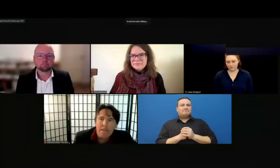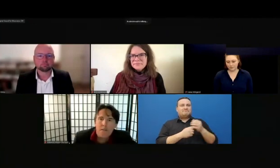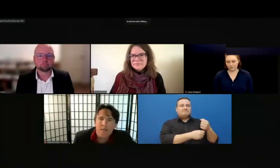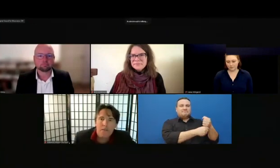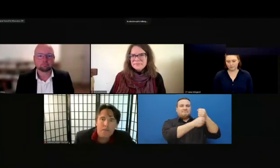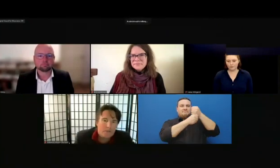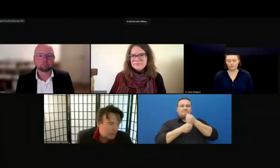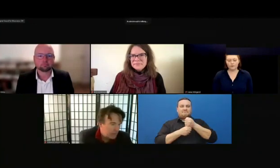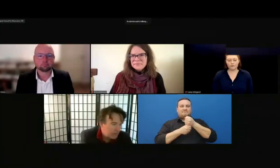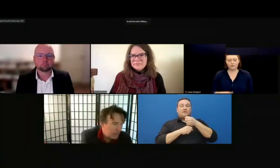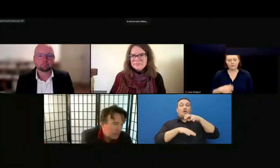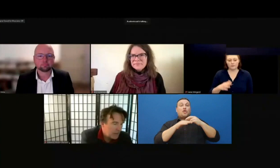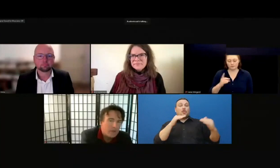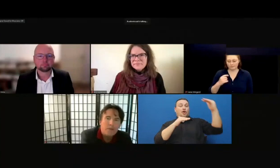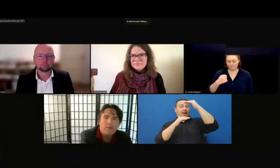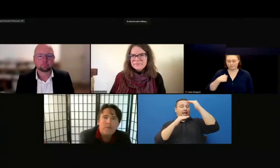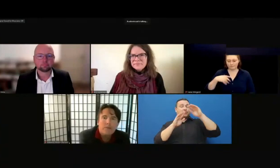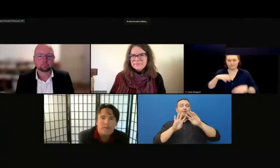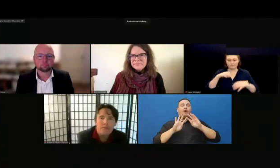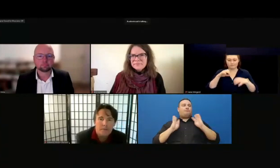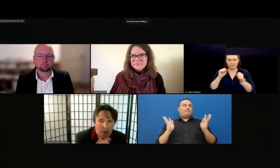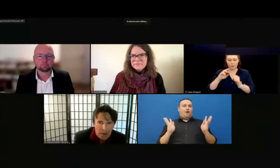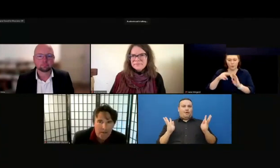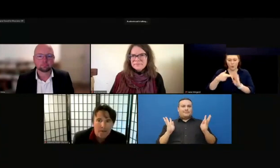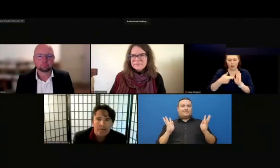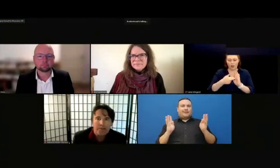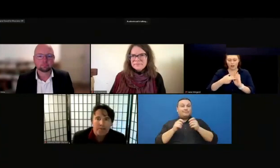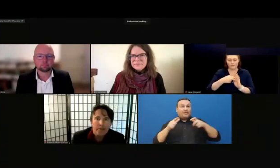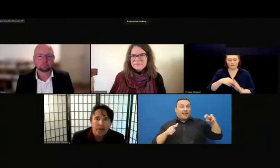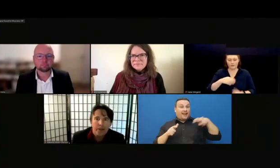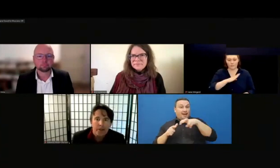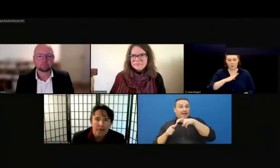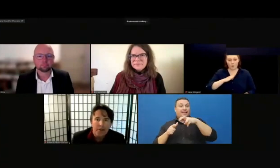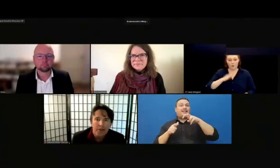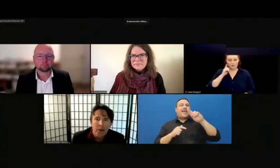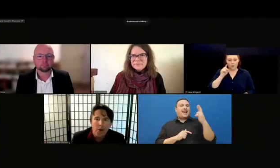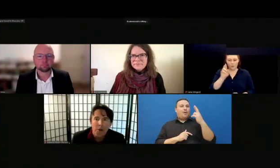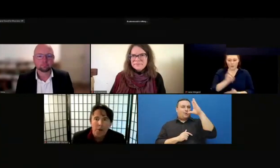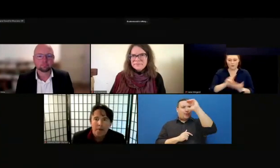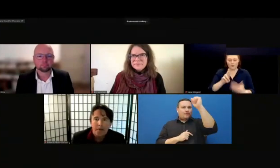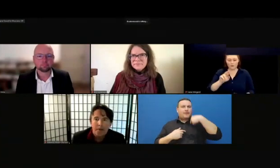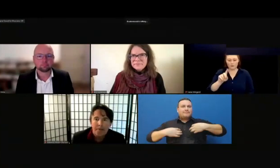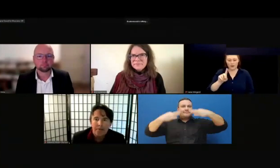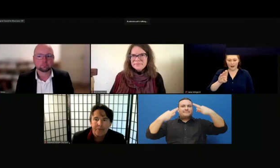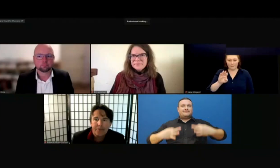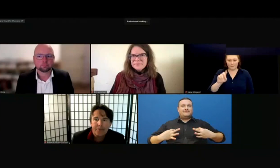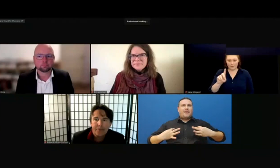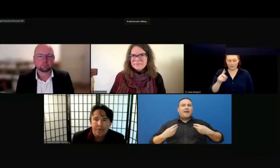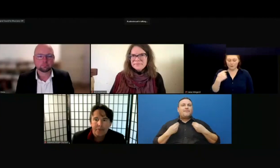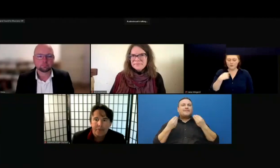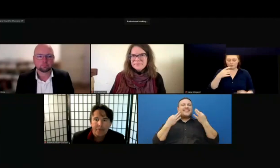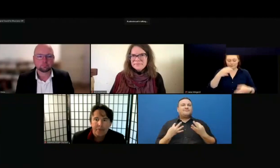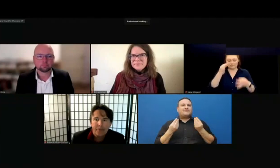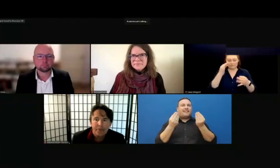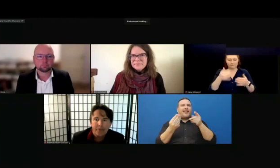On behalf of the Doctorate Board of Radboud University Nijmegen, we have decided to award you the